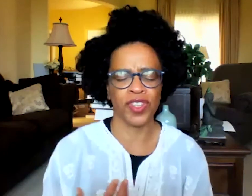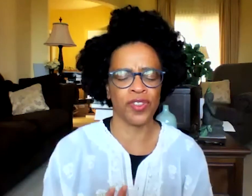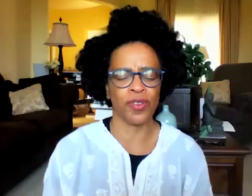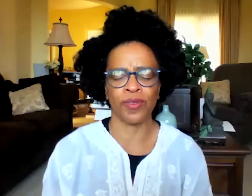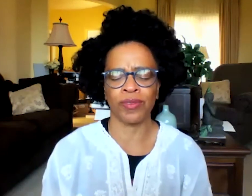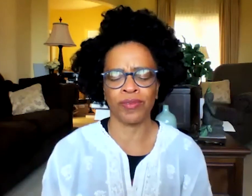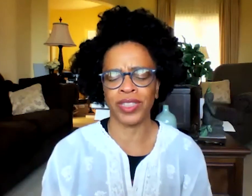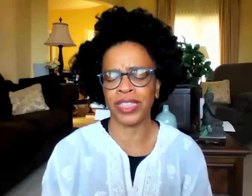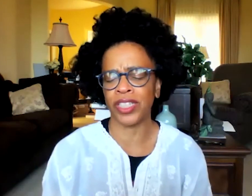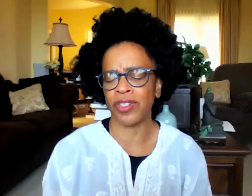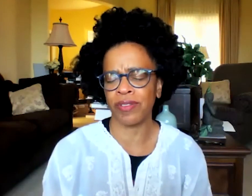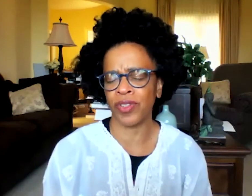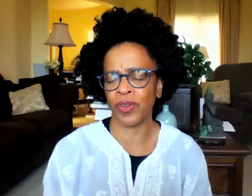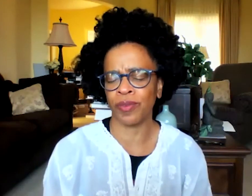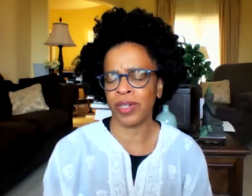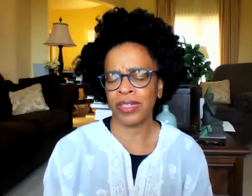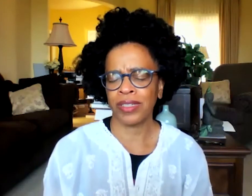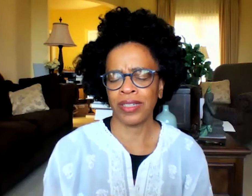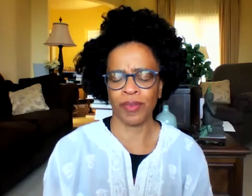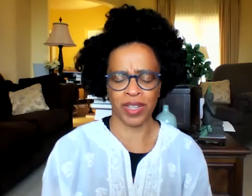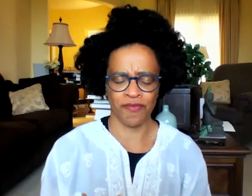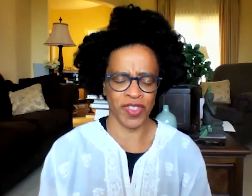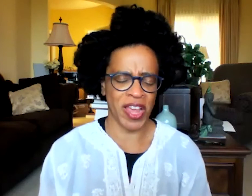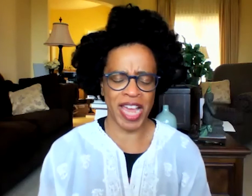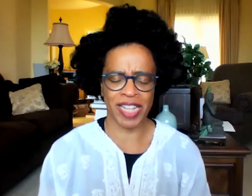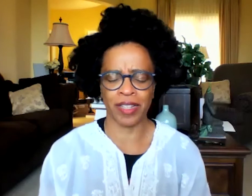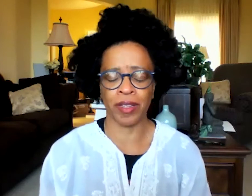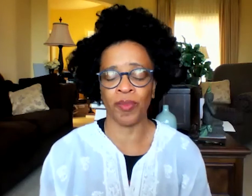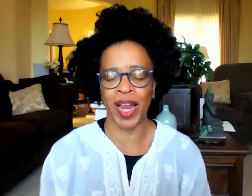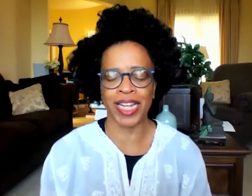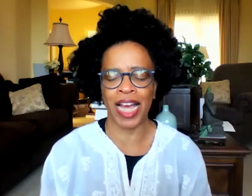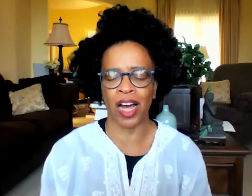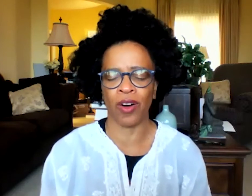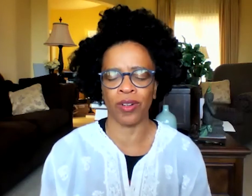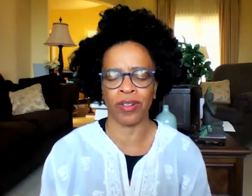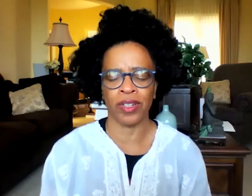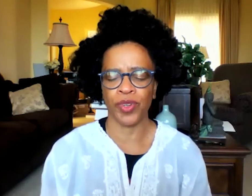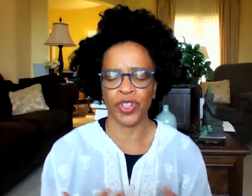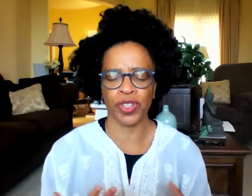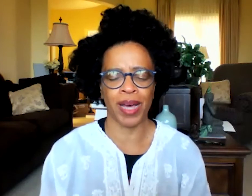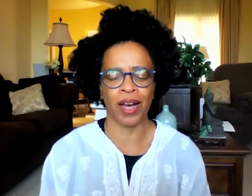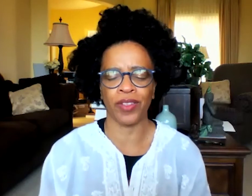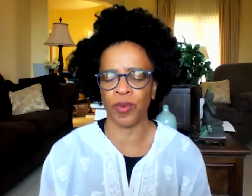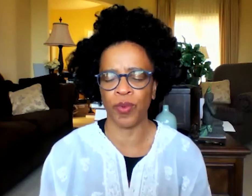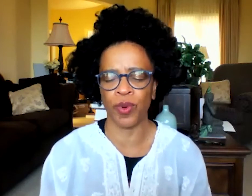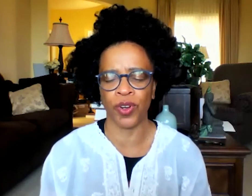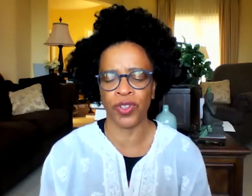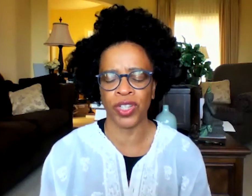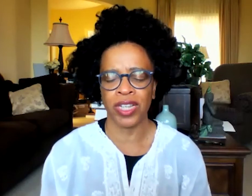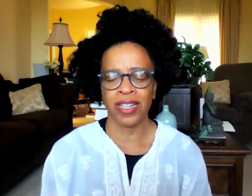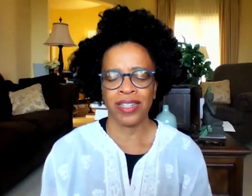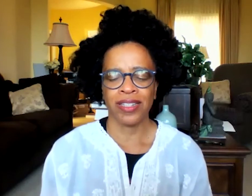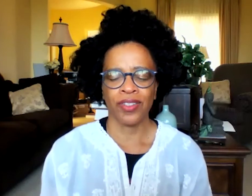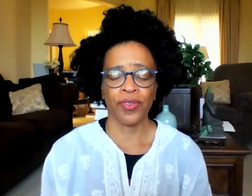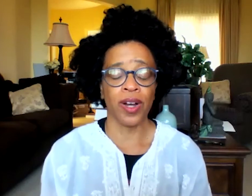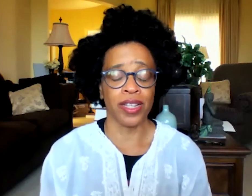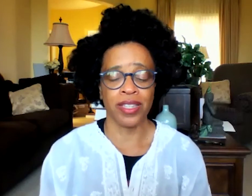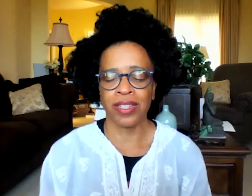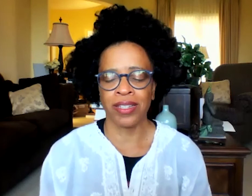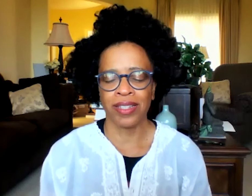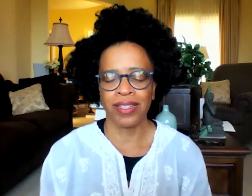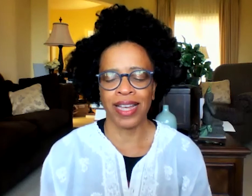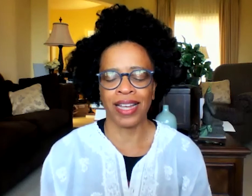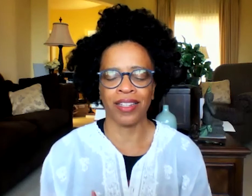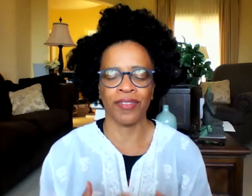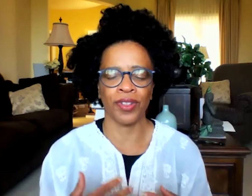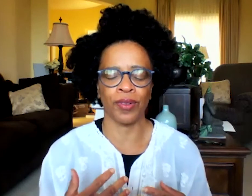they feel really, like we can land in them right now, or we're just mouthing the words,